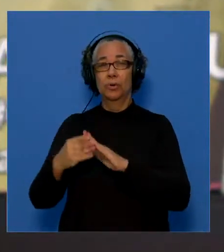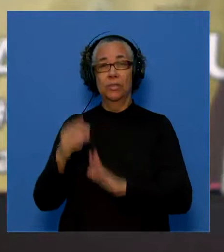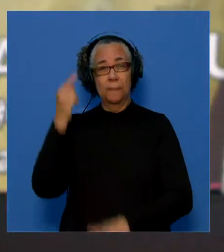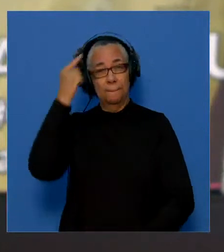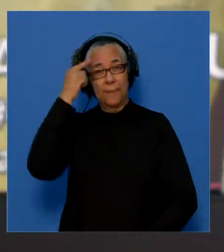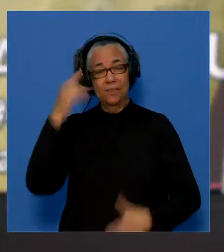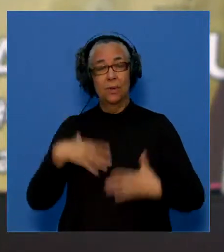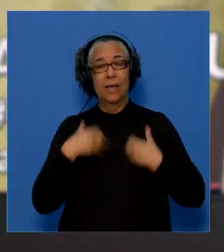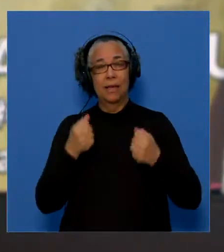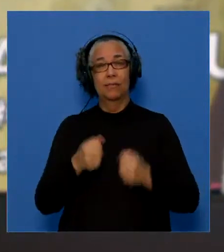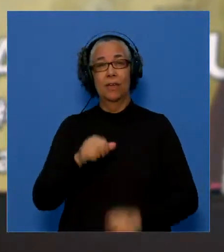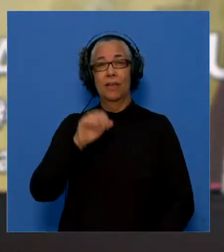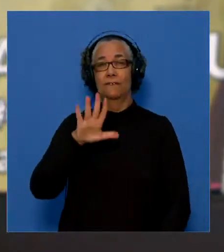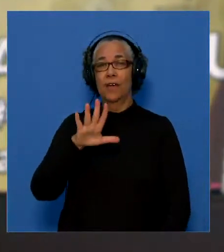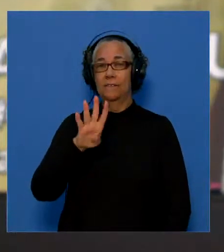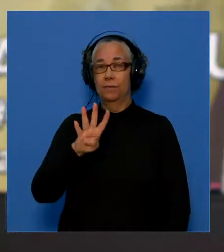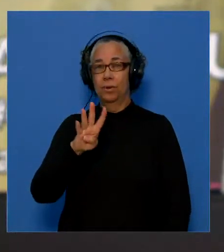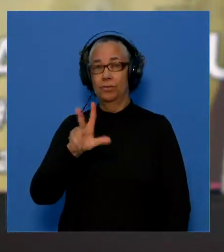Hotline at